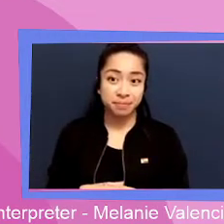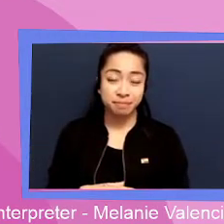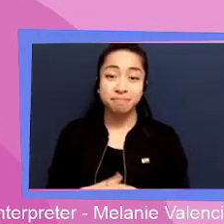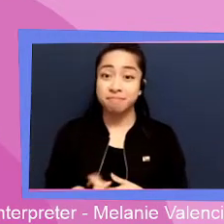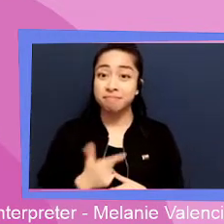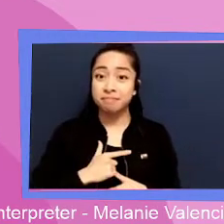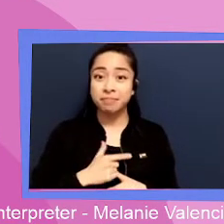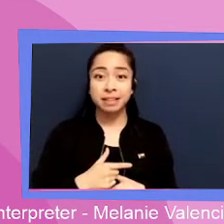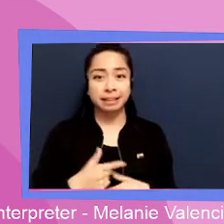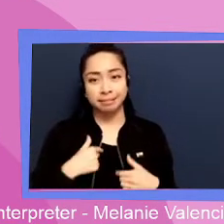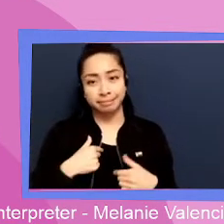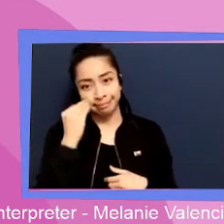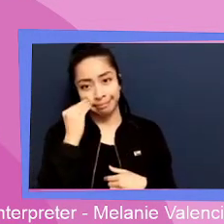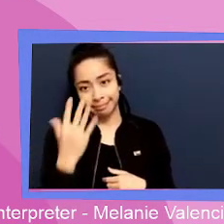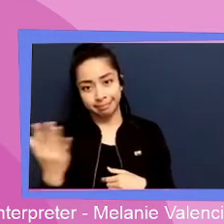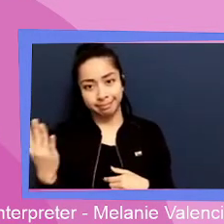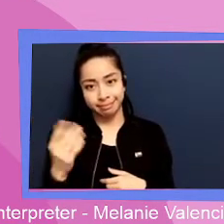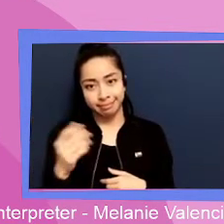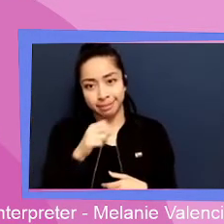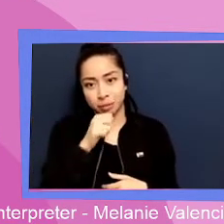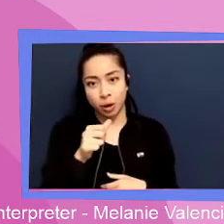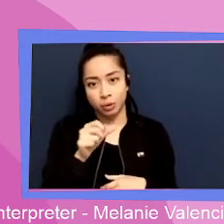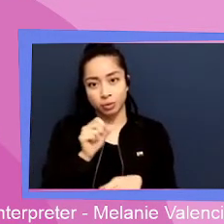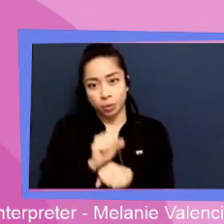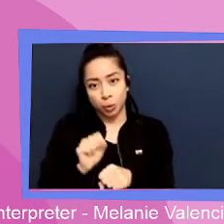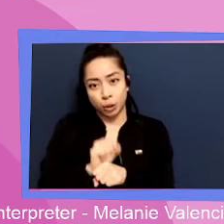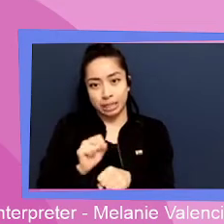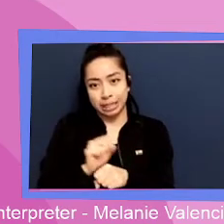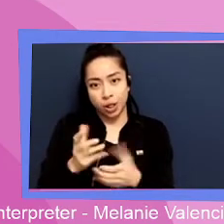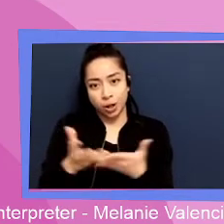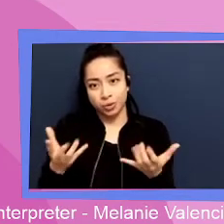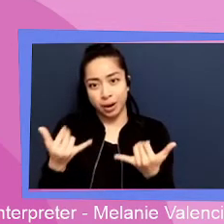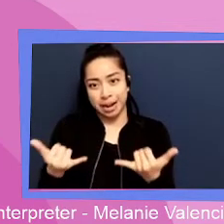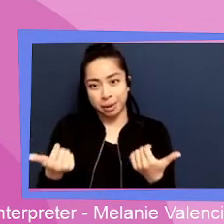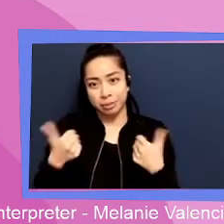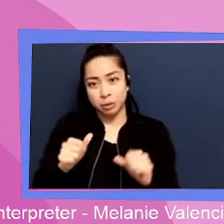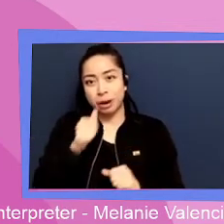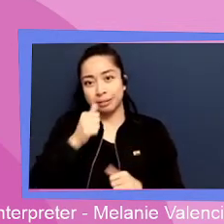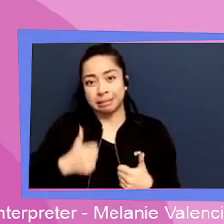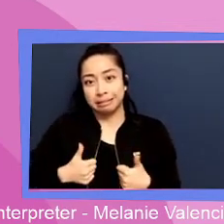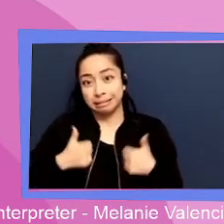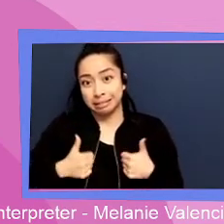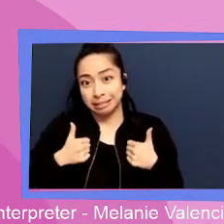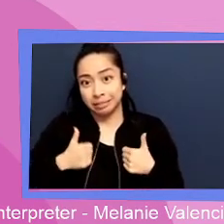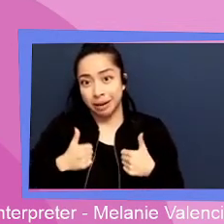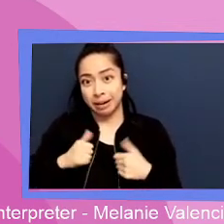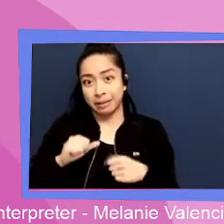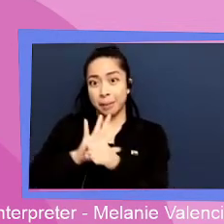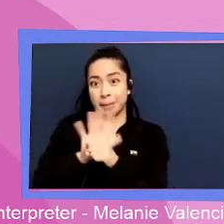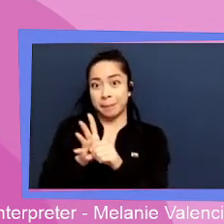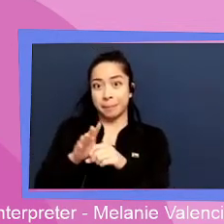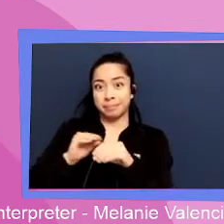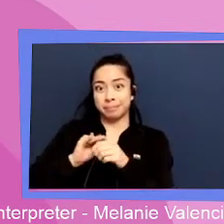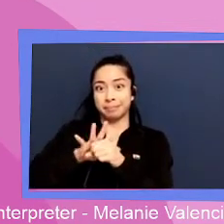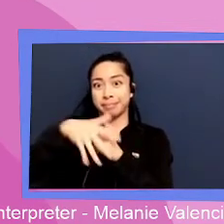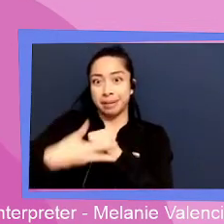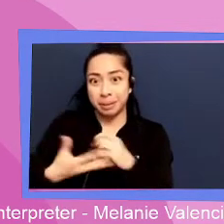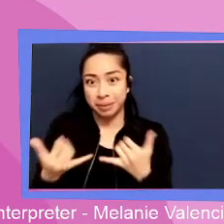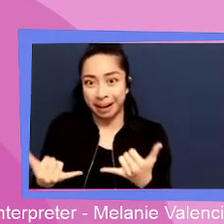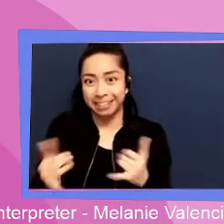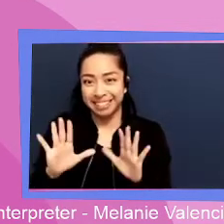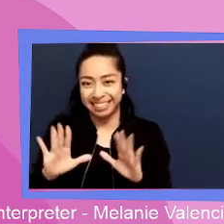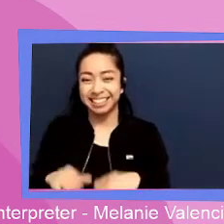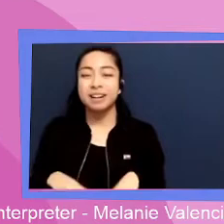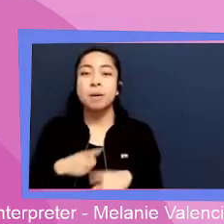I'm not working on anything. I'm just trying to survive a pandemic right now. So hop off that grind culture for a bit. But I'll just take one small second to